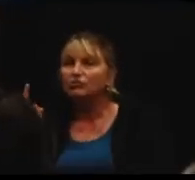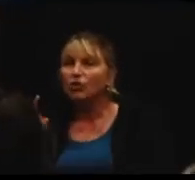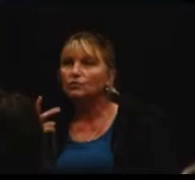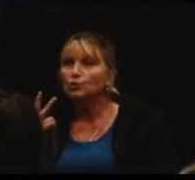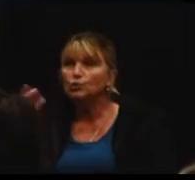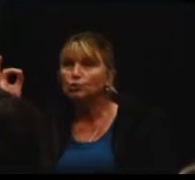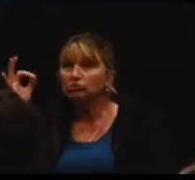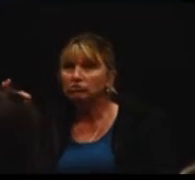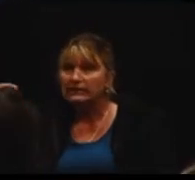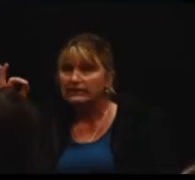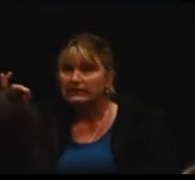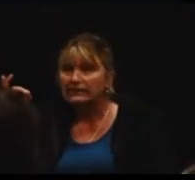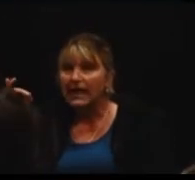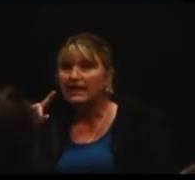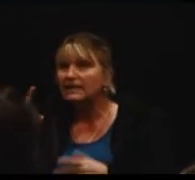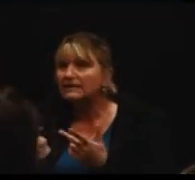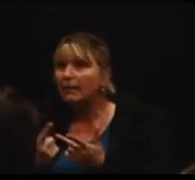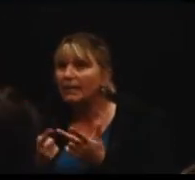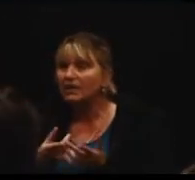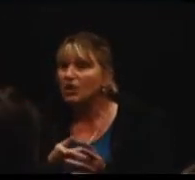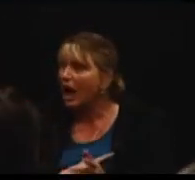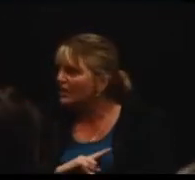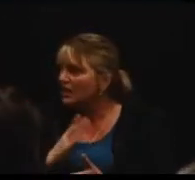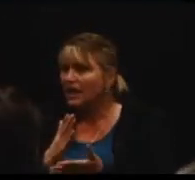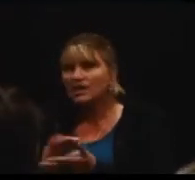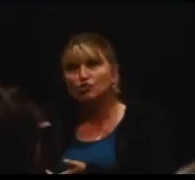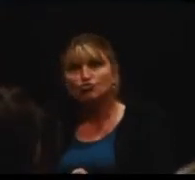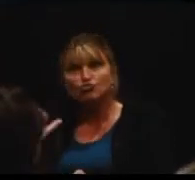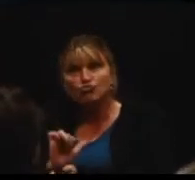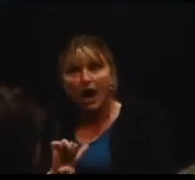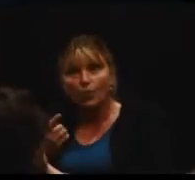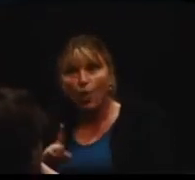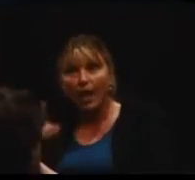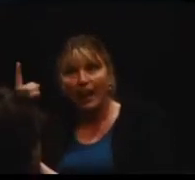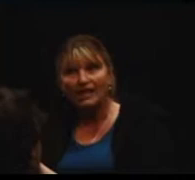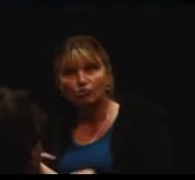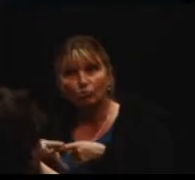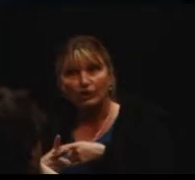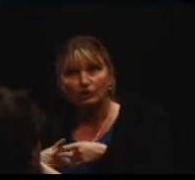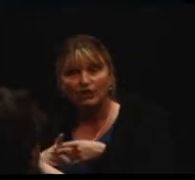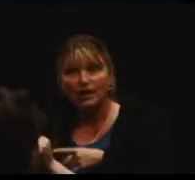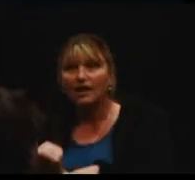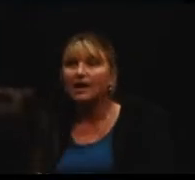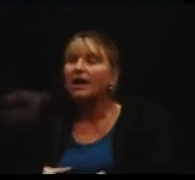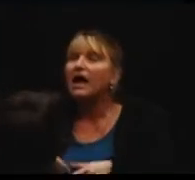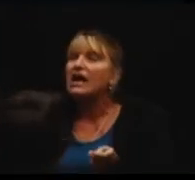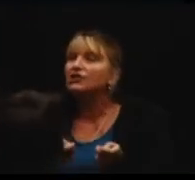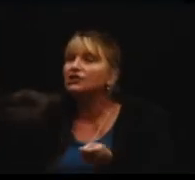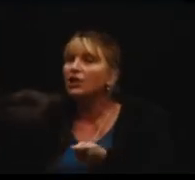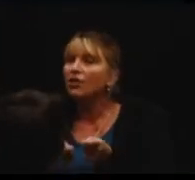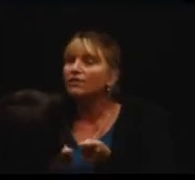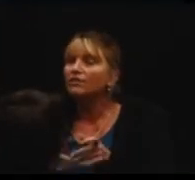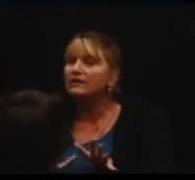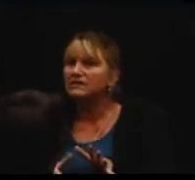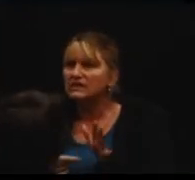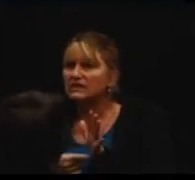Trust. He's an electrical engineer by trade originally, which I didn't know. Chair of Te Whanau Hānui Trust, which means he's a